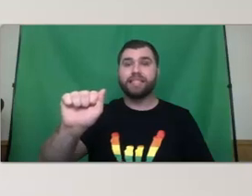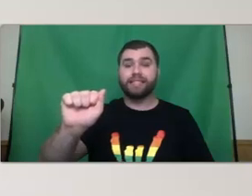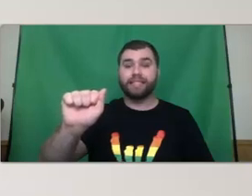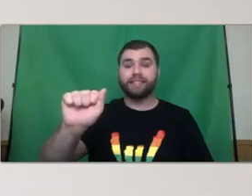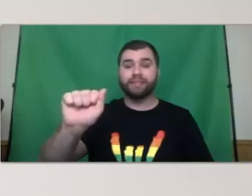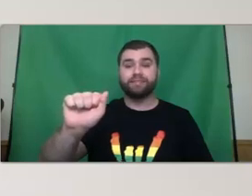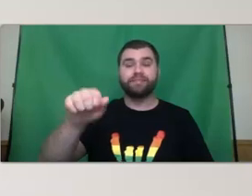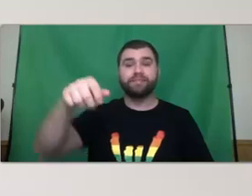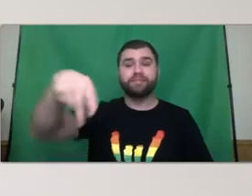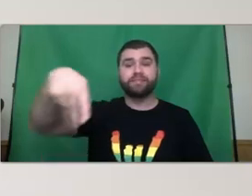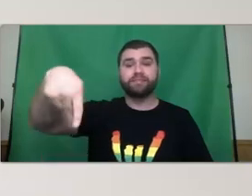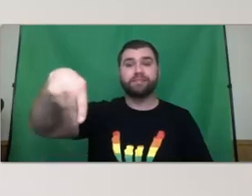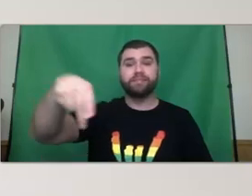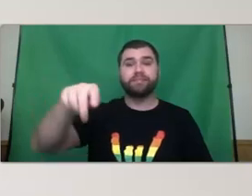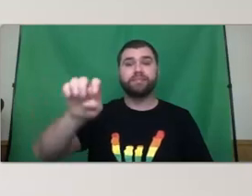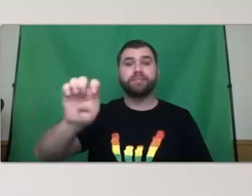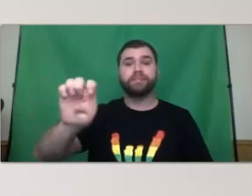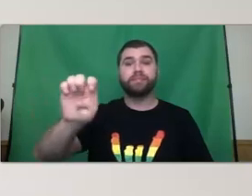T.